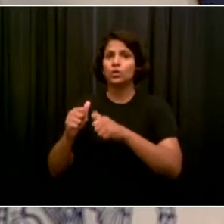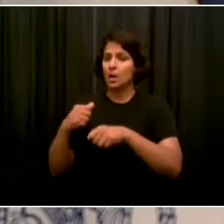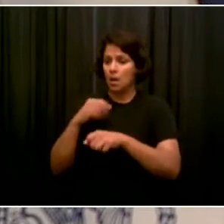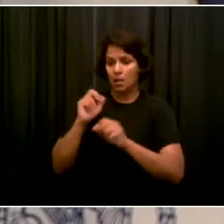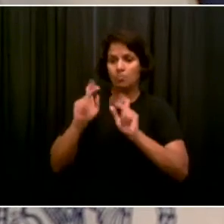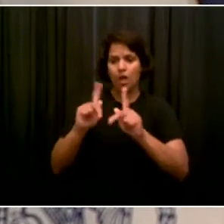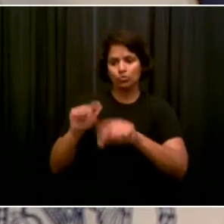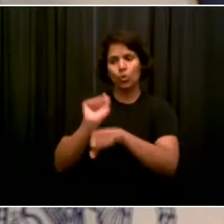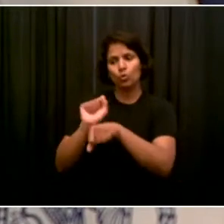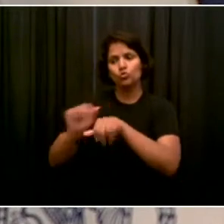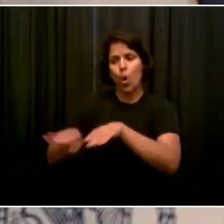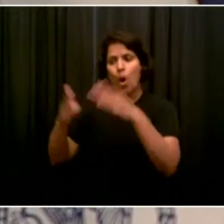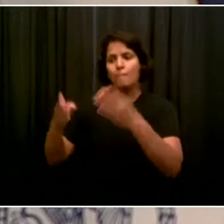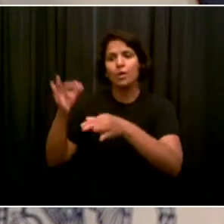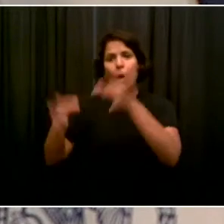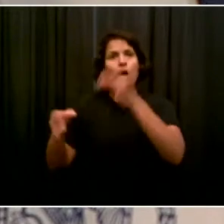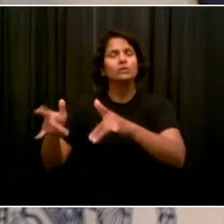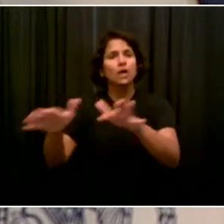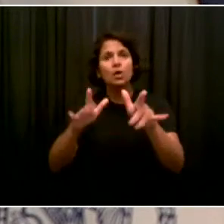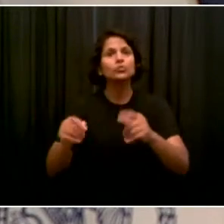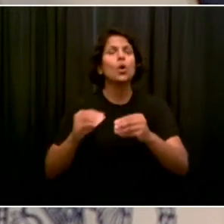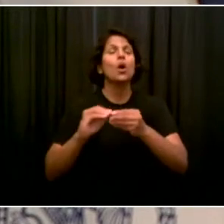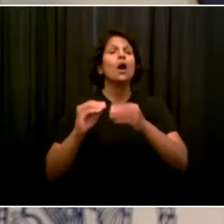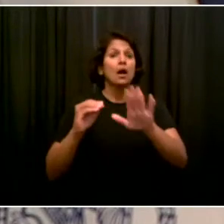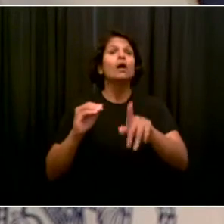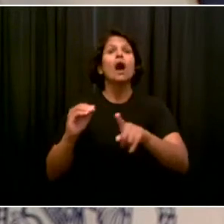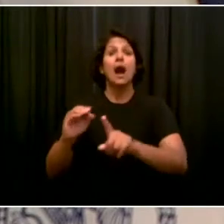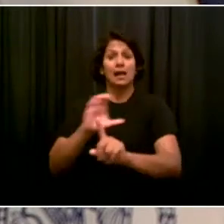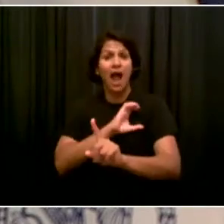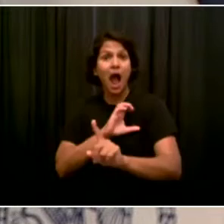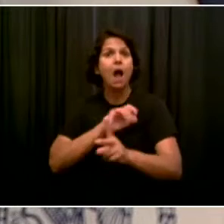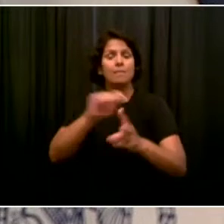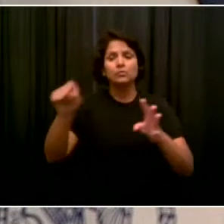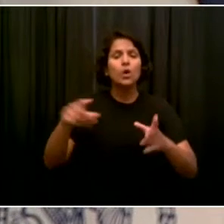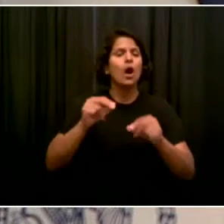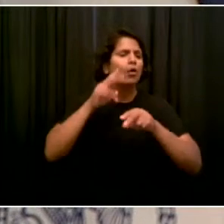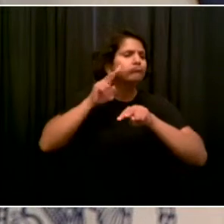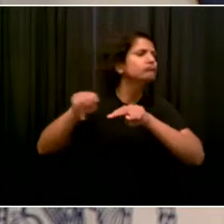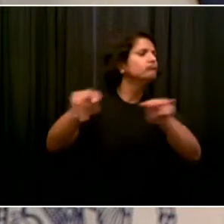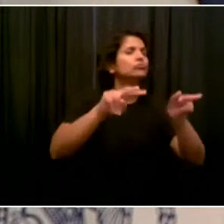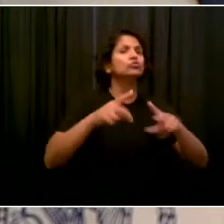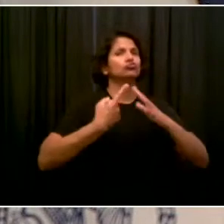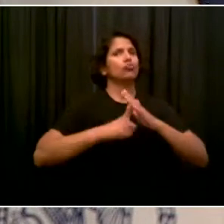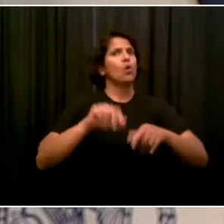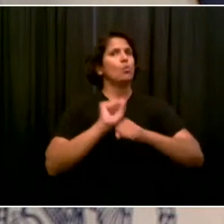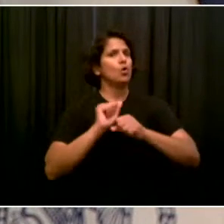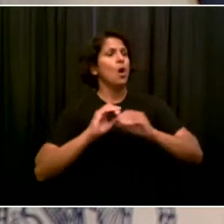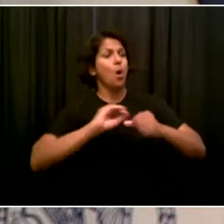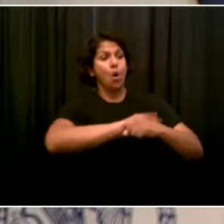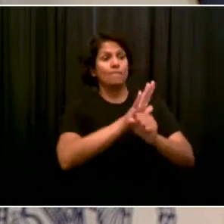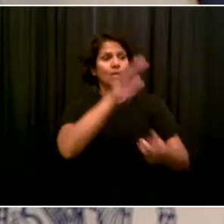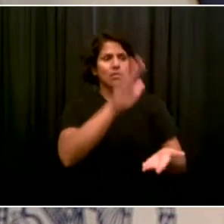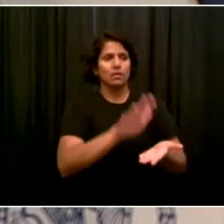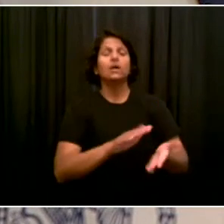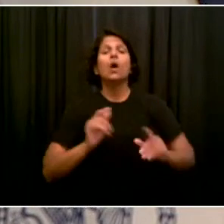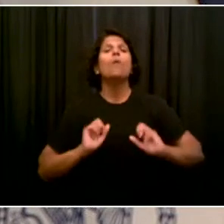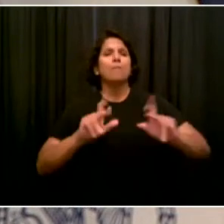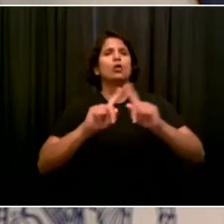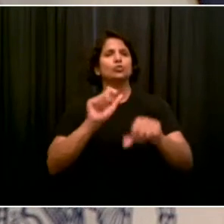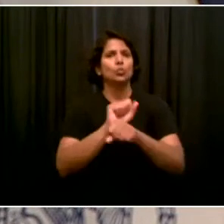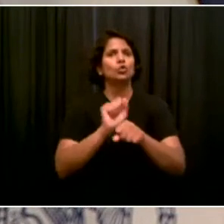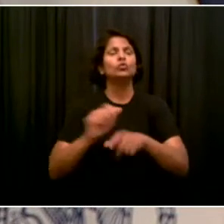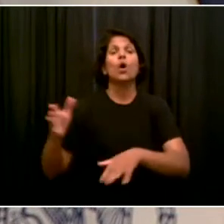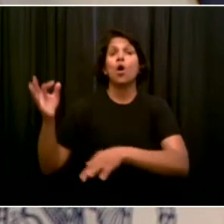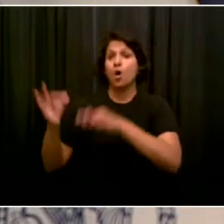everything to help them get there, but that has to be the mandate. That's the best contribution the state can make to helping